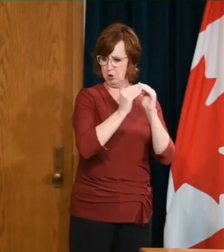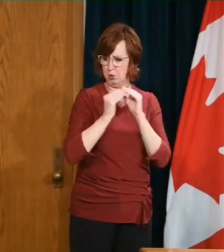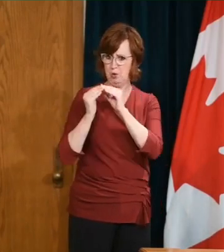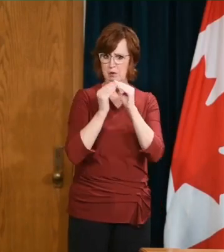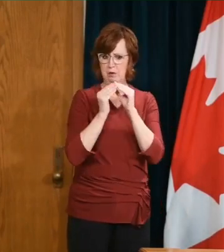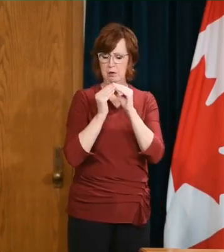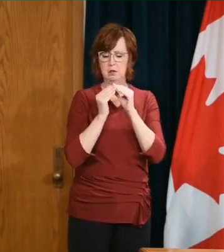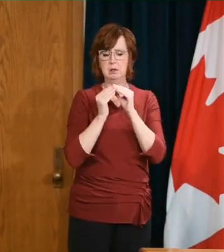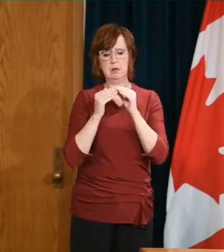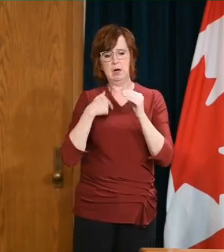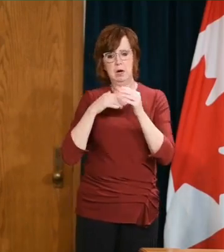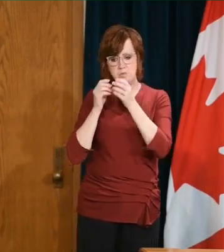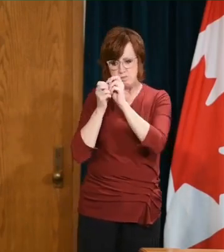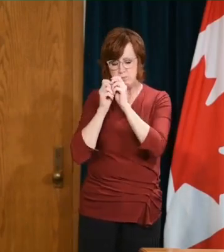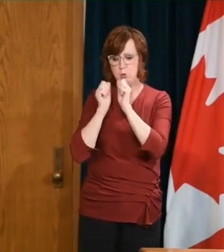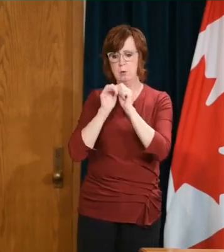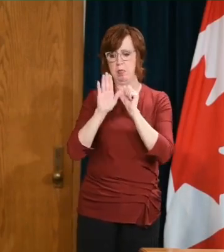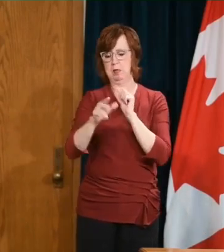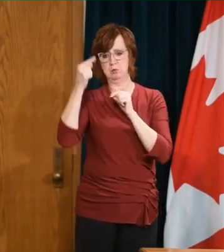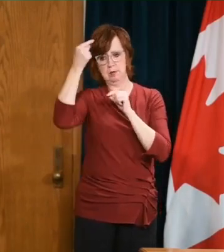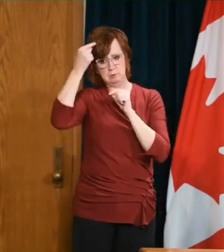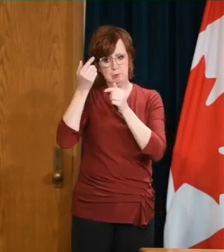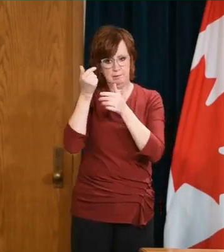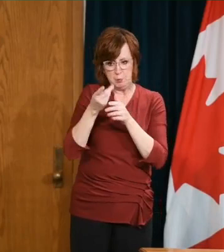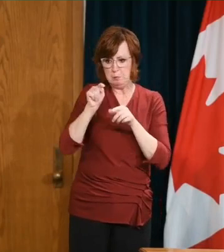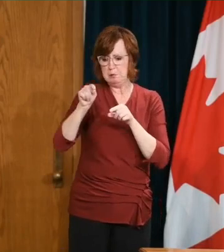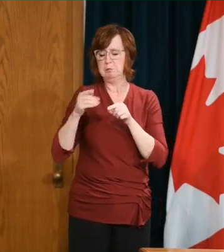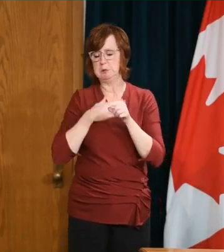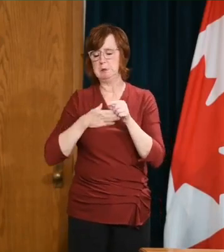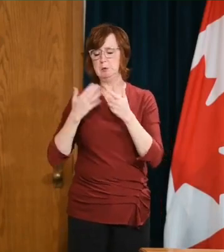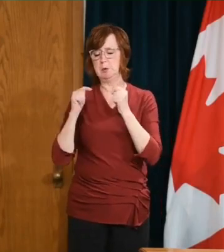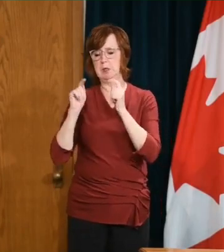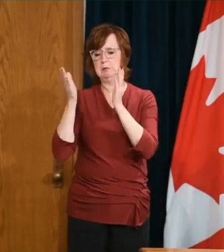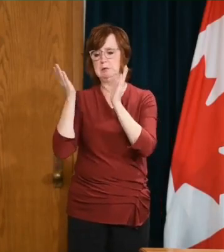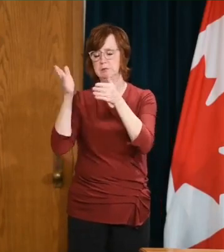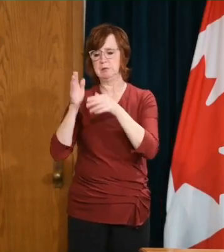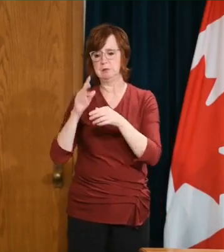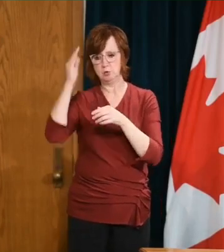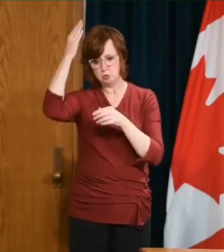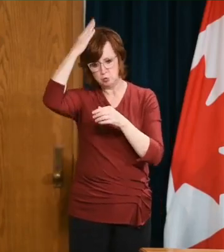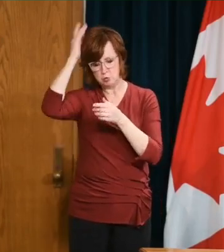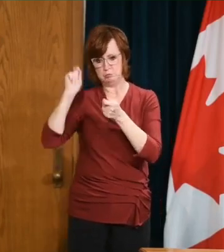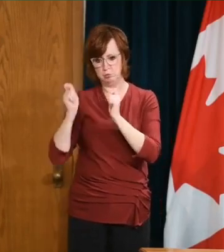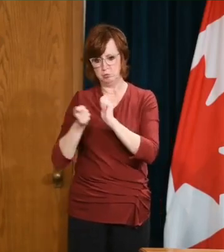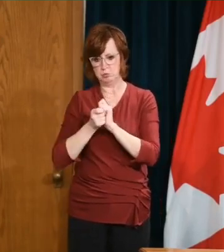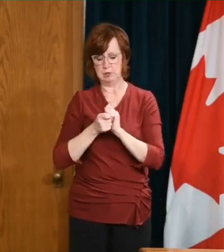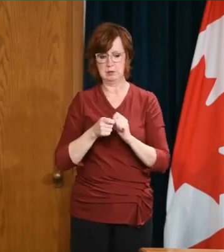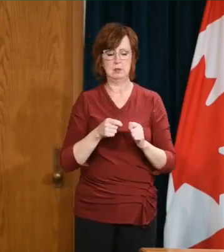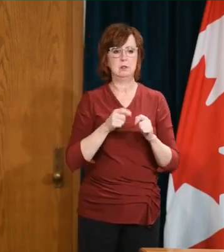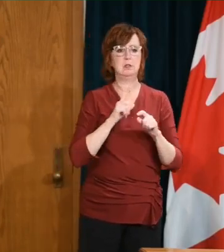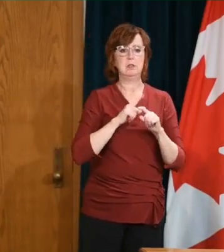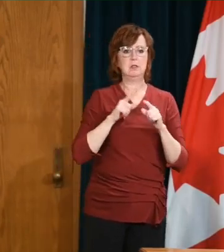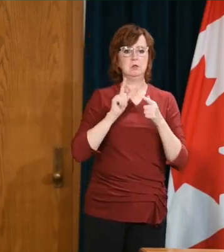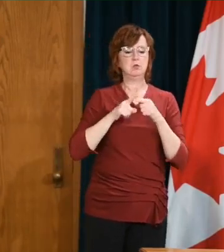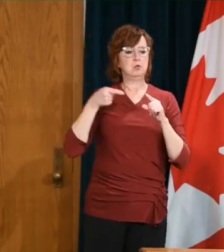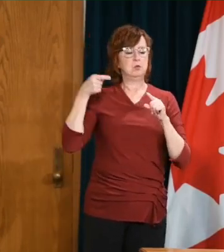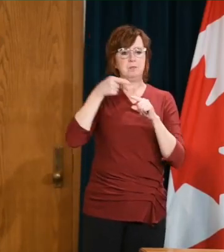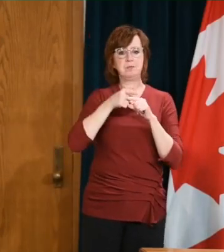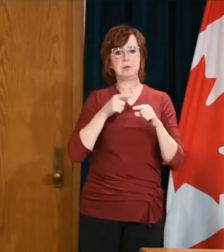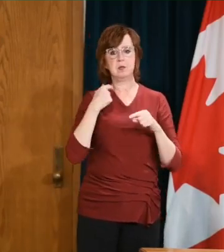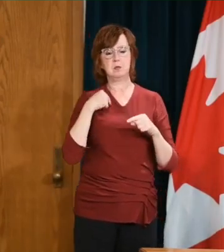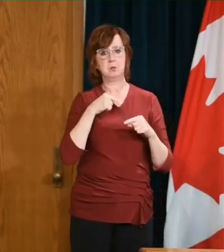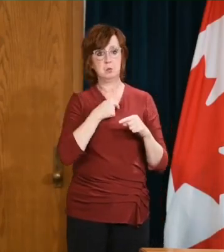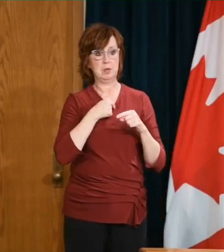this. What we are doing is working. And I don't know if we can avoid the kinds of outbreaks that we are seeing in